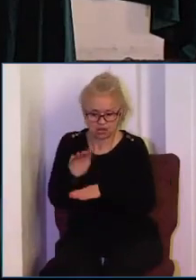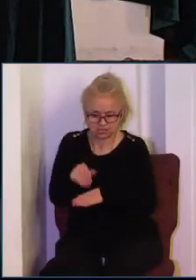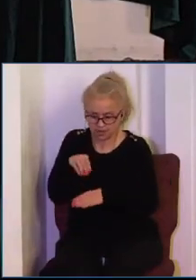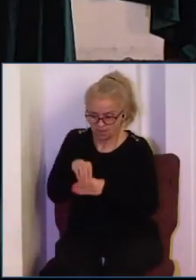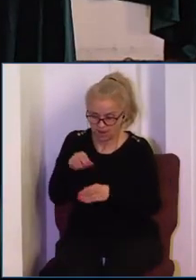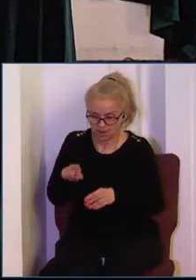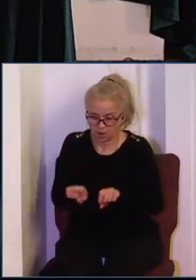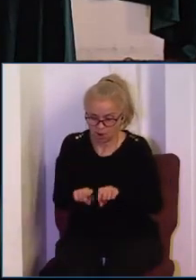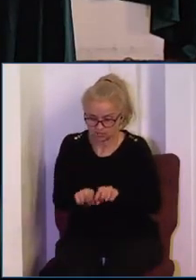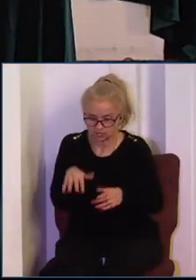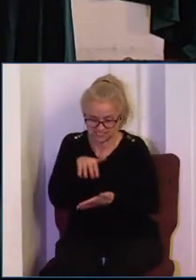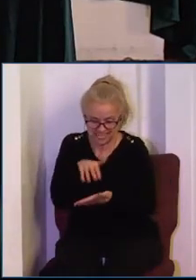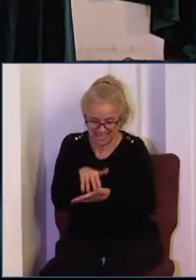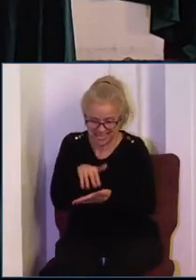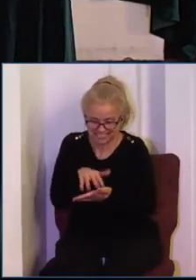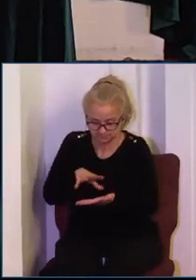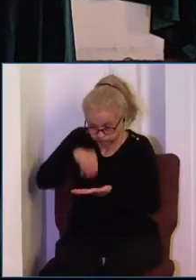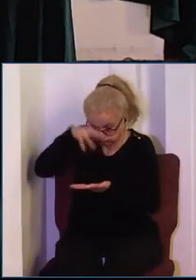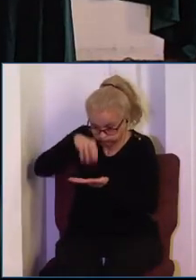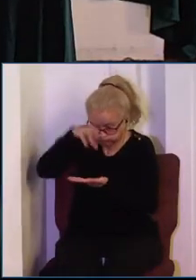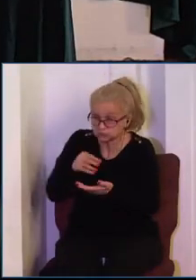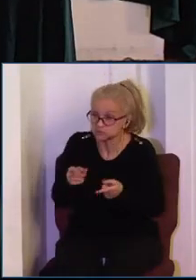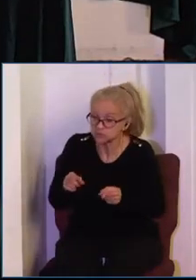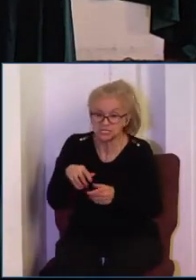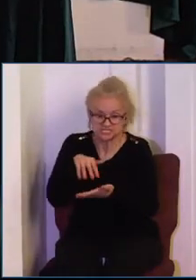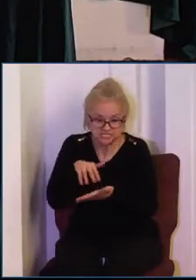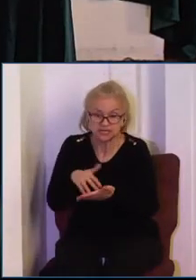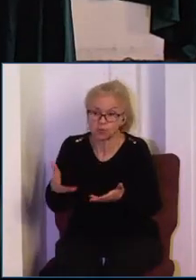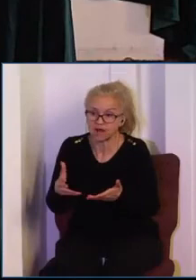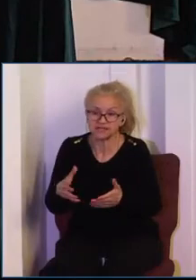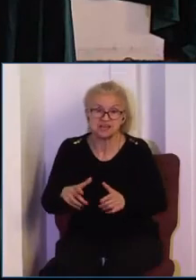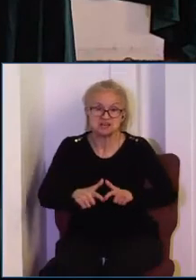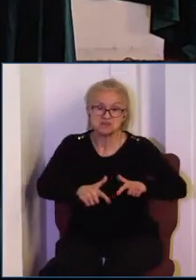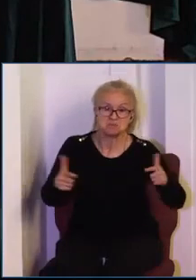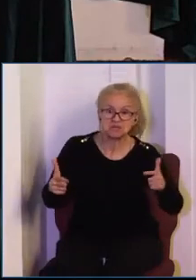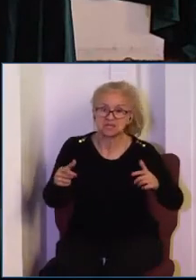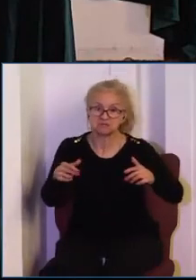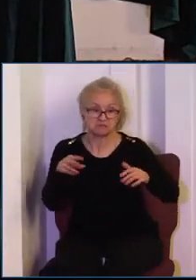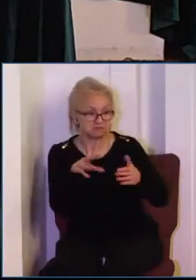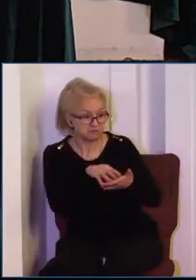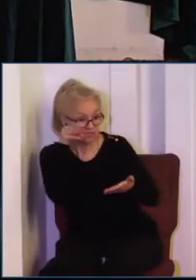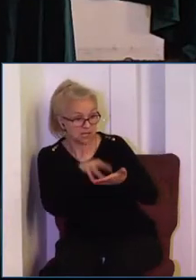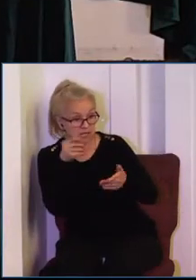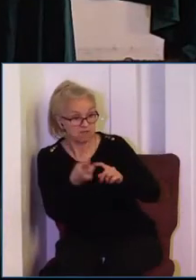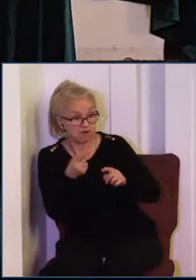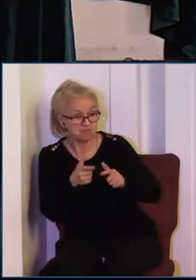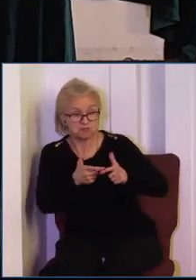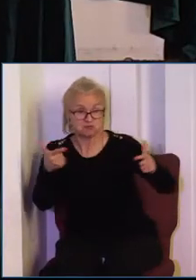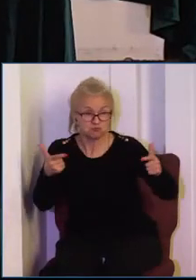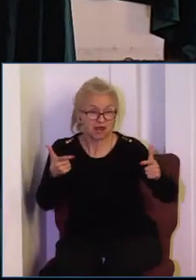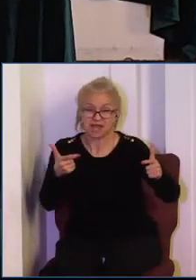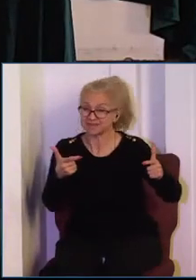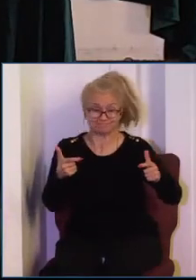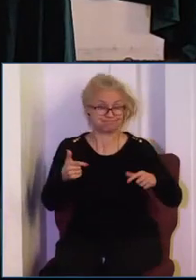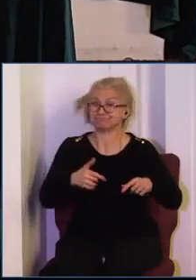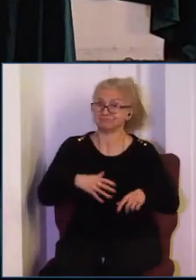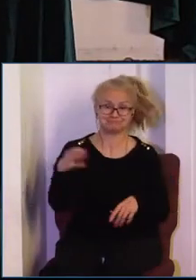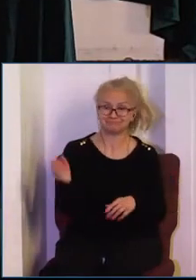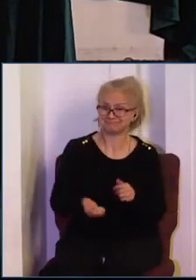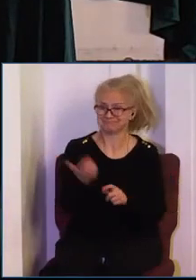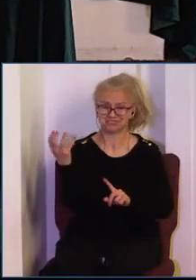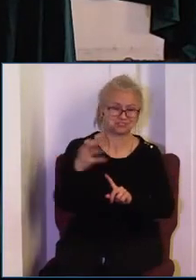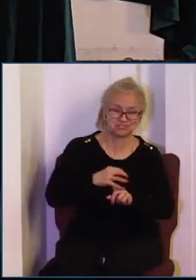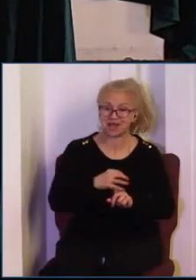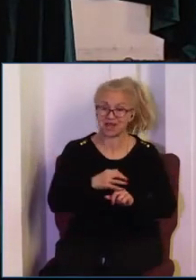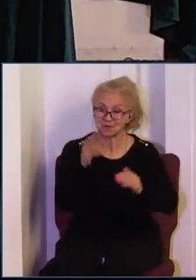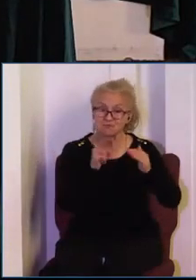to also study. So who is he studying? Well, the greatest prophet that ever lived, of course. If you're going to have something, you might as well go